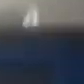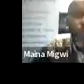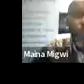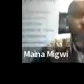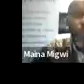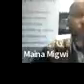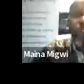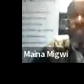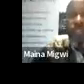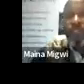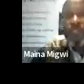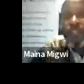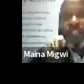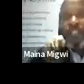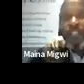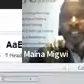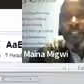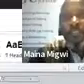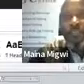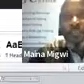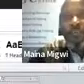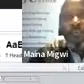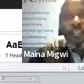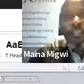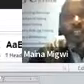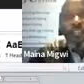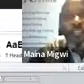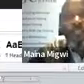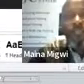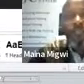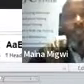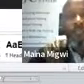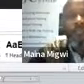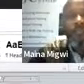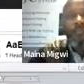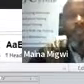to have an interaction with these